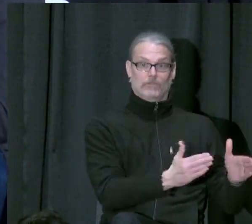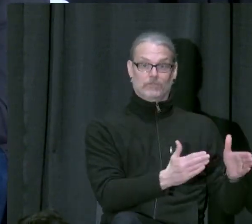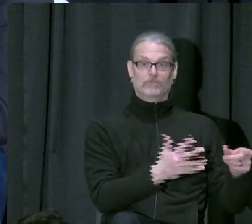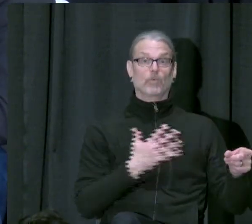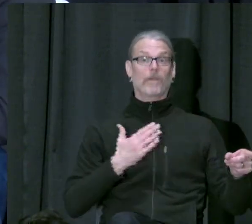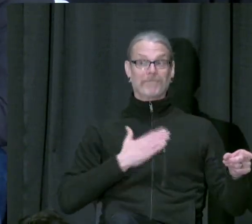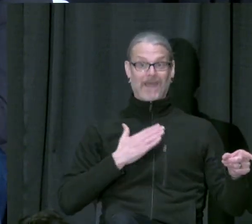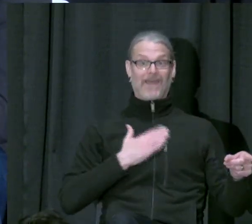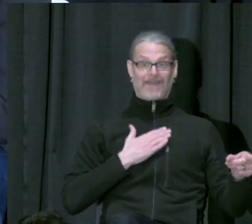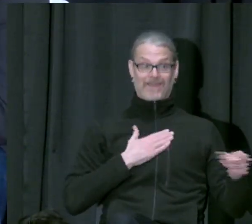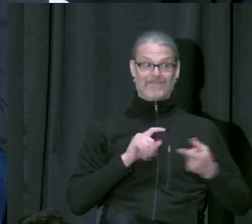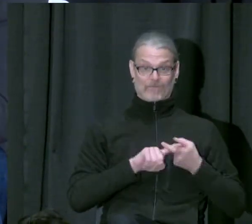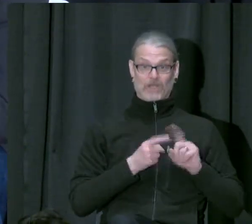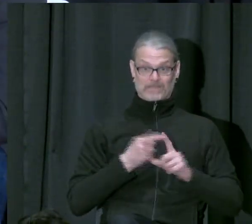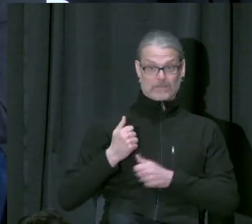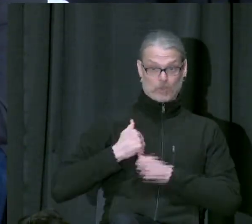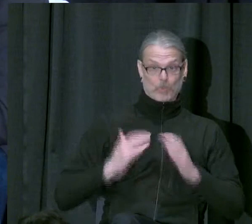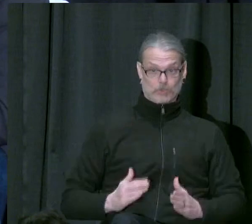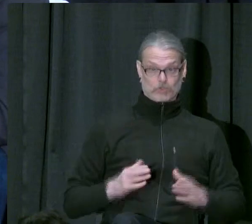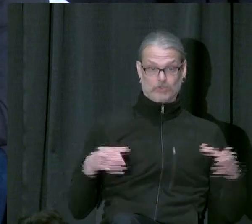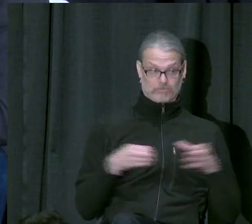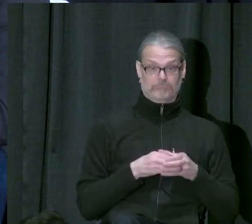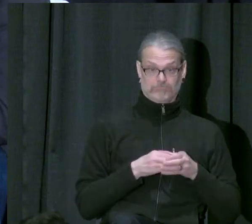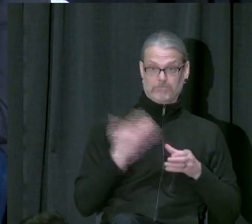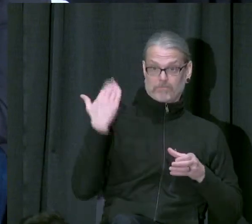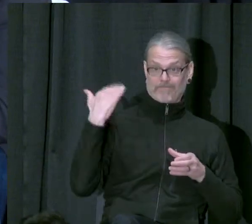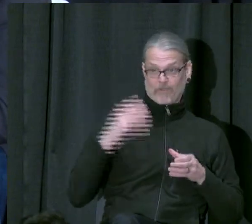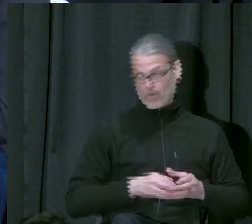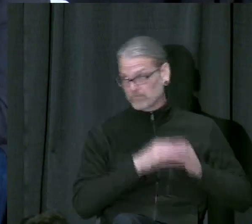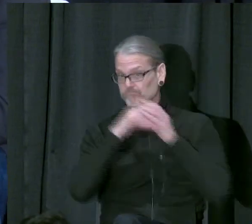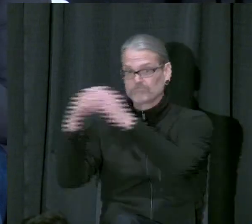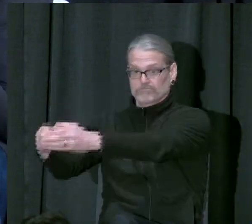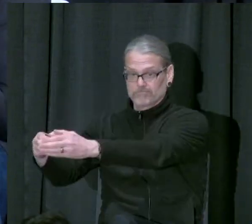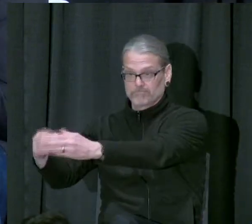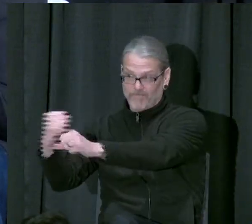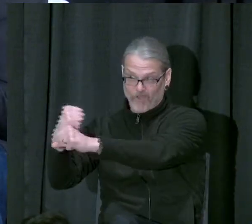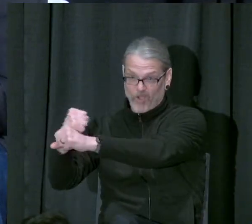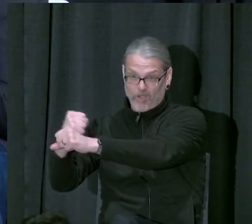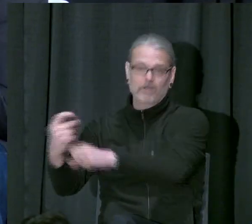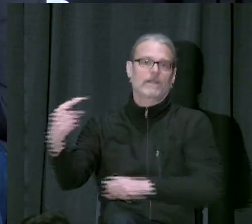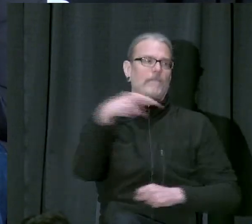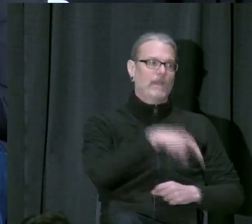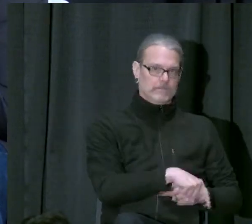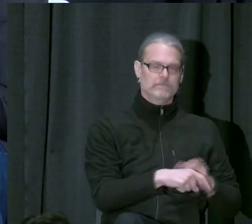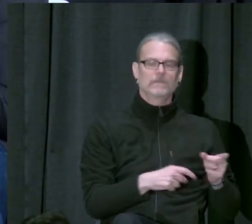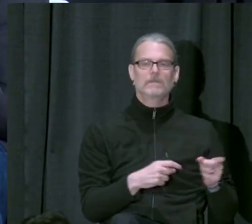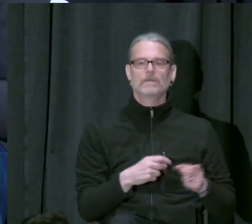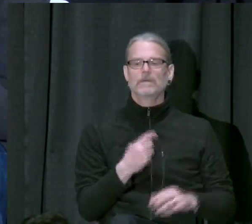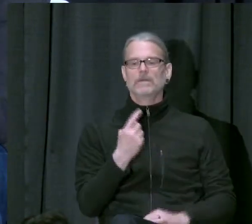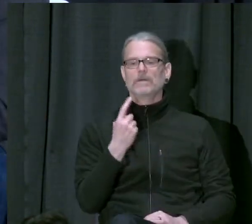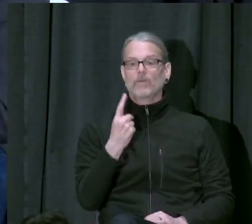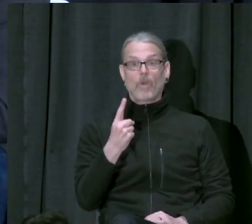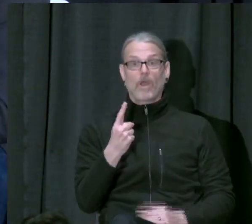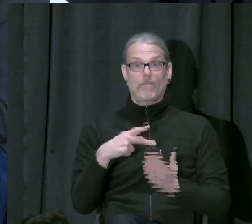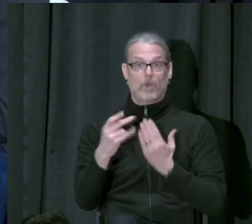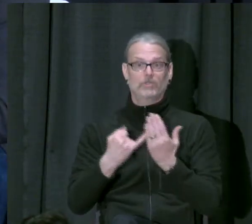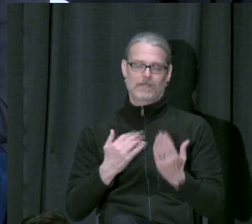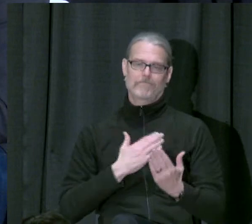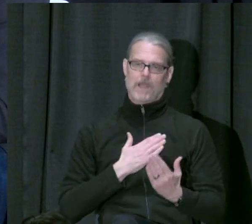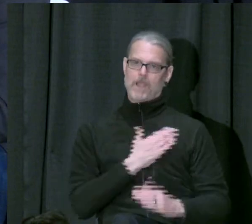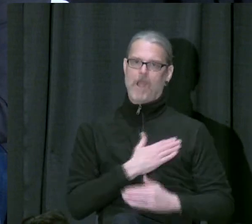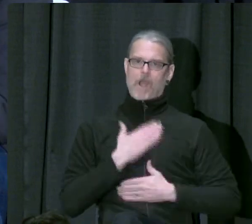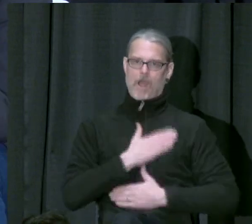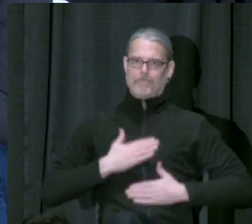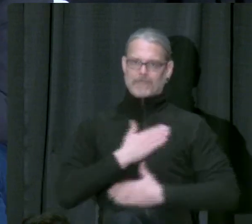and that we've deployed with and gone through different things. One of my favorites, just because of my own personal hobbies, is we